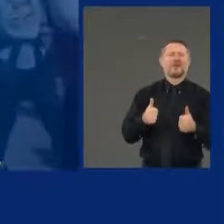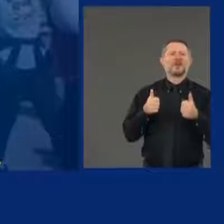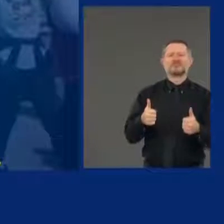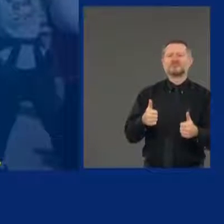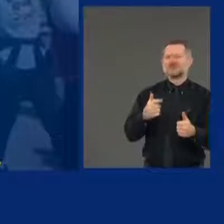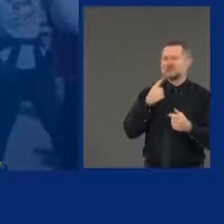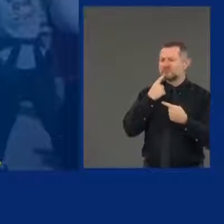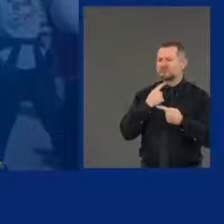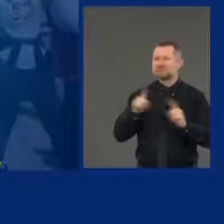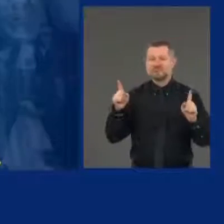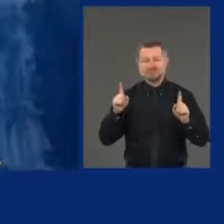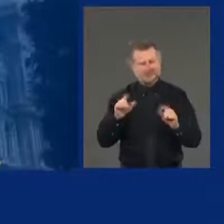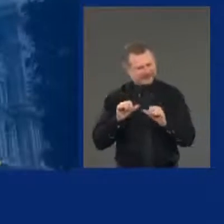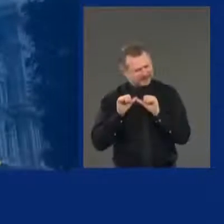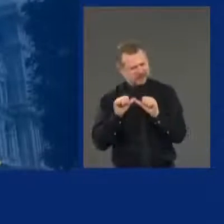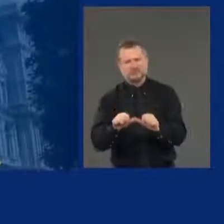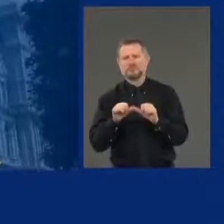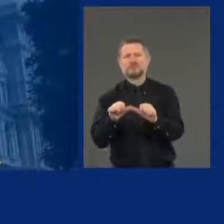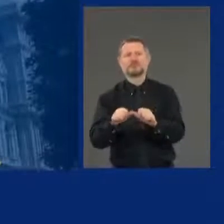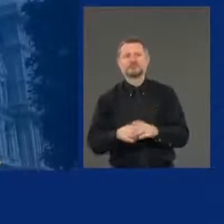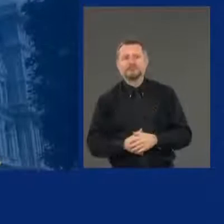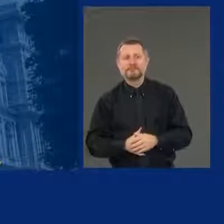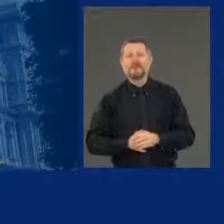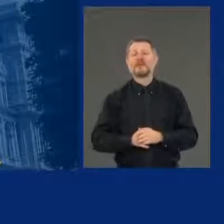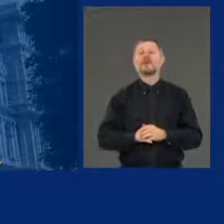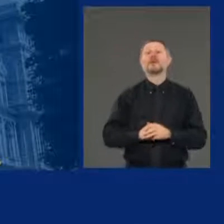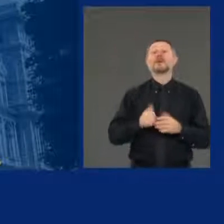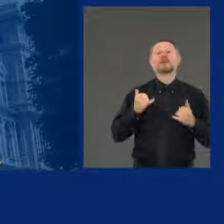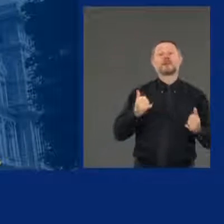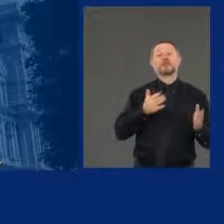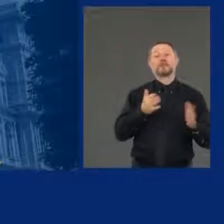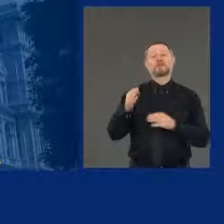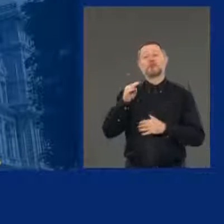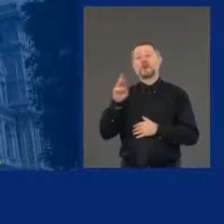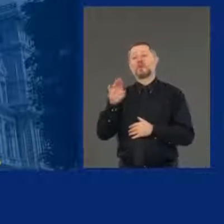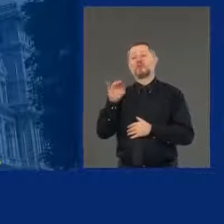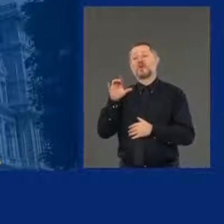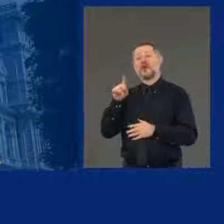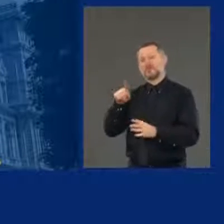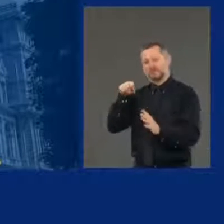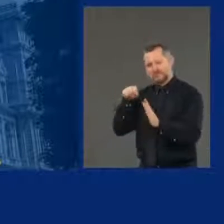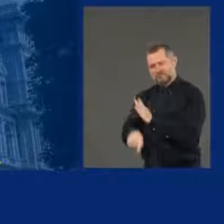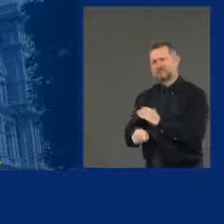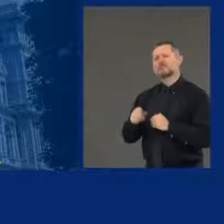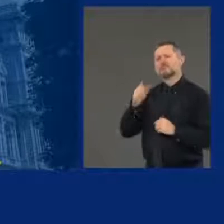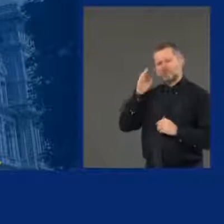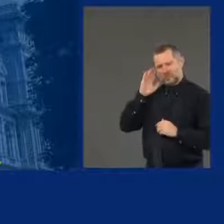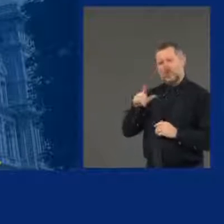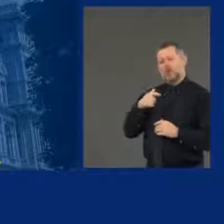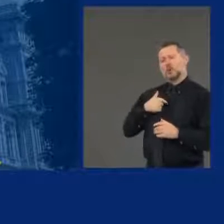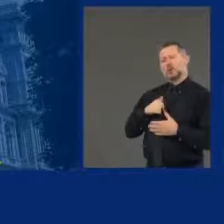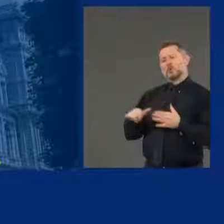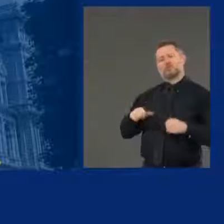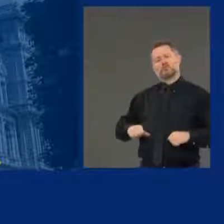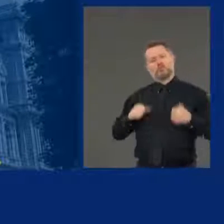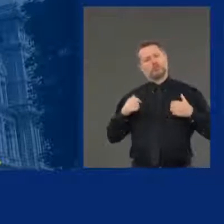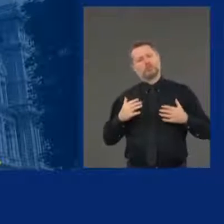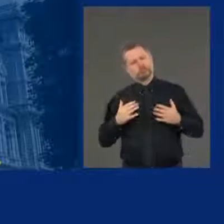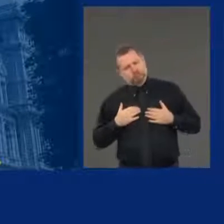place. On the issue of Mr. Floyd's death, I'm very proud of what New York has done because New York has